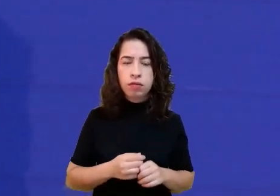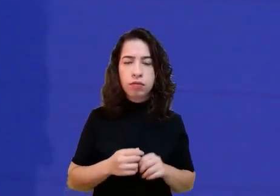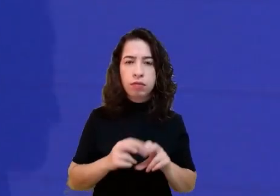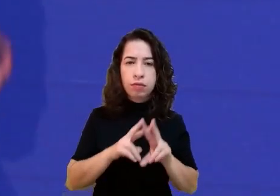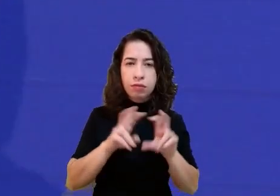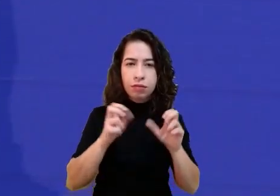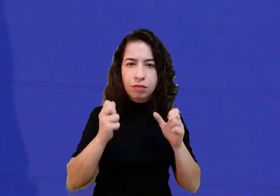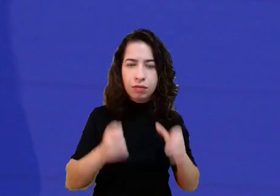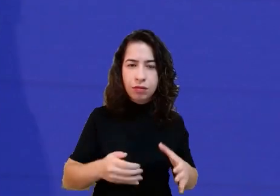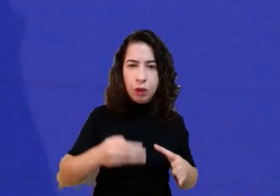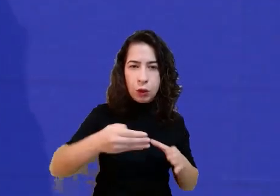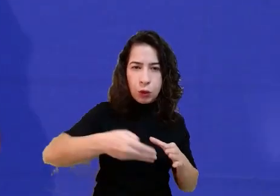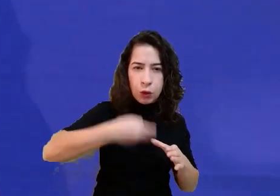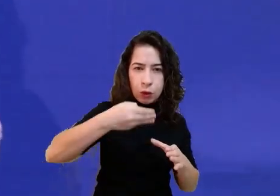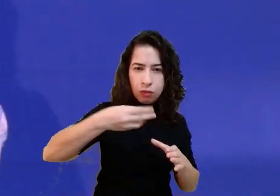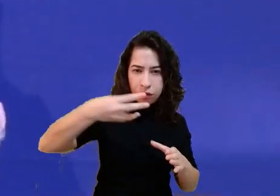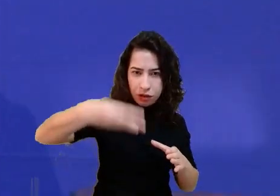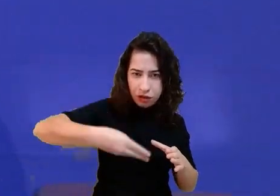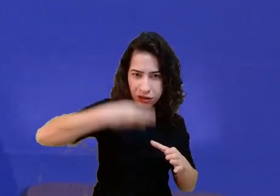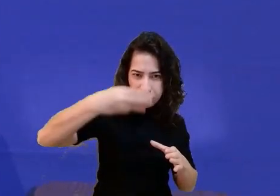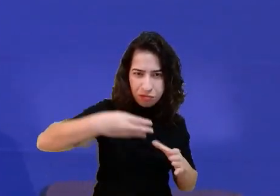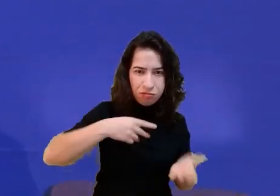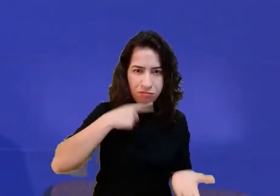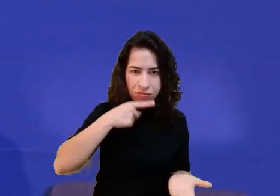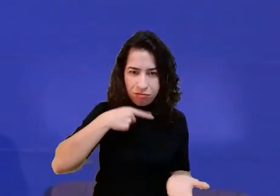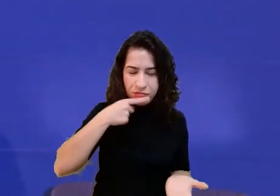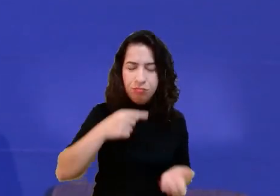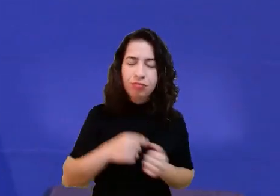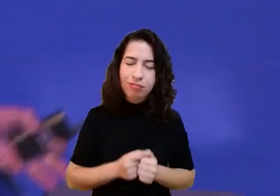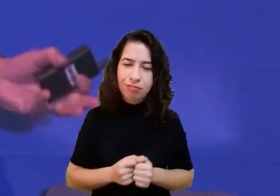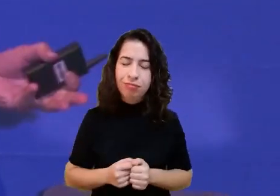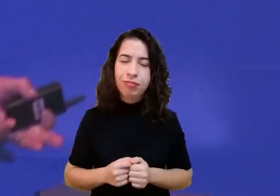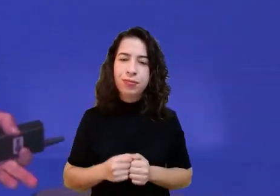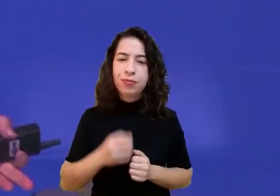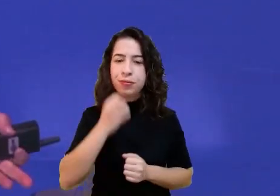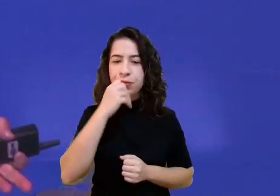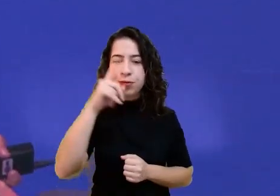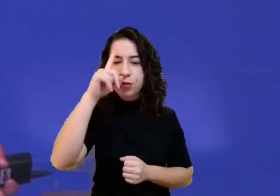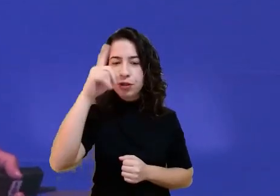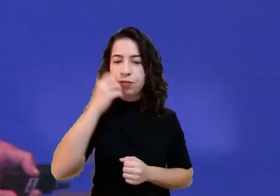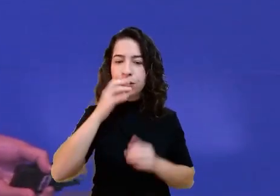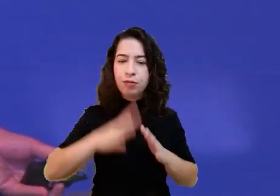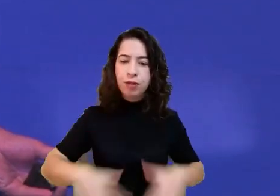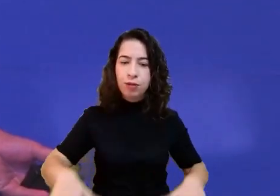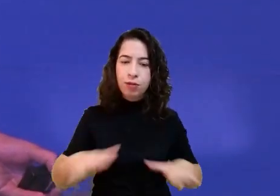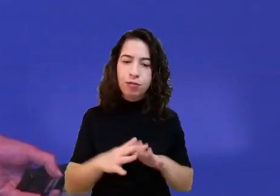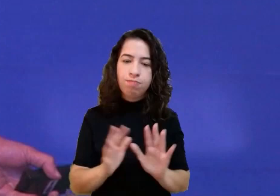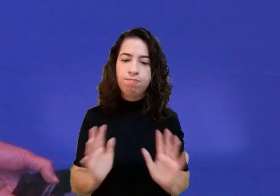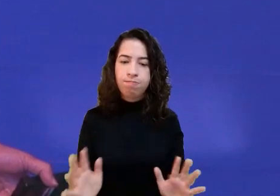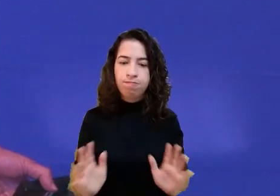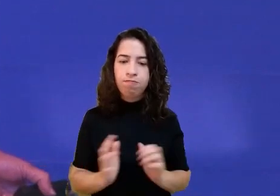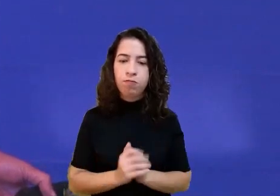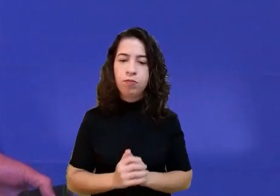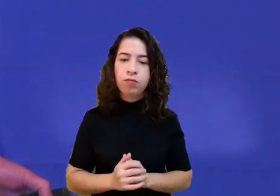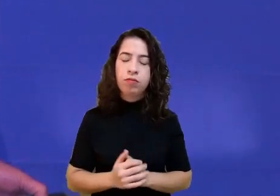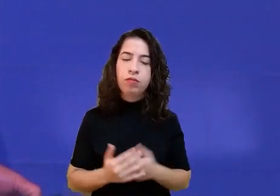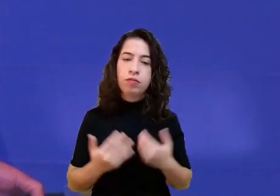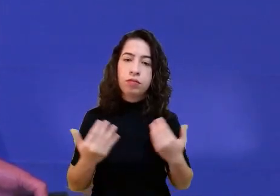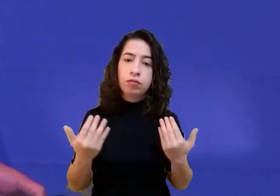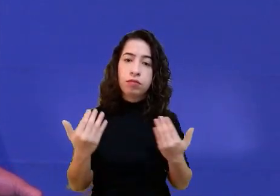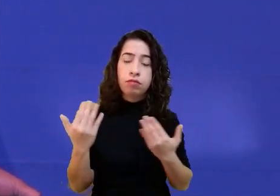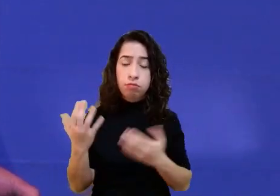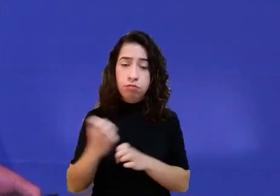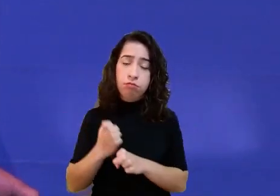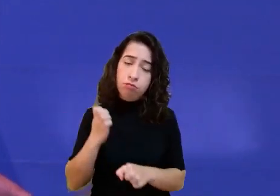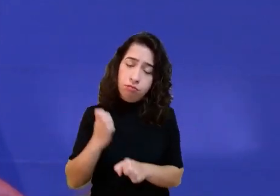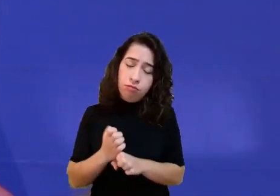not having soup with a fork. So that's it. Good morning to everyone. So I'm an engineer, so